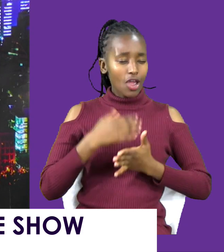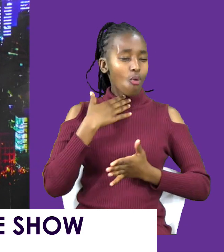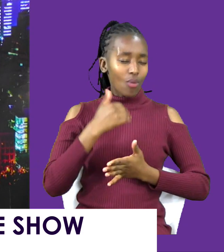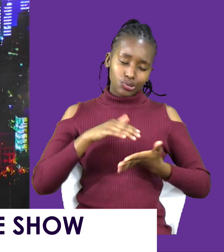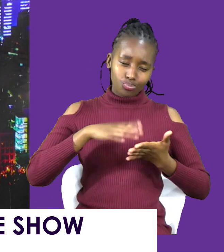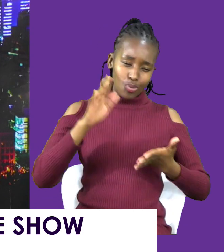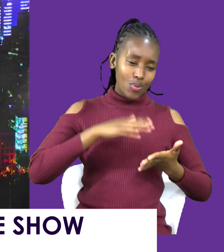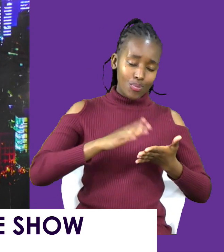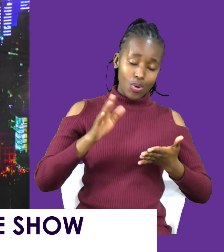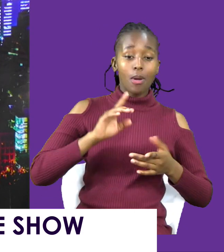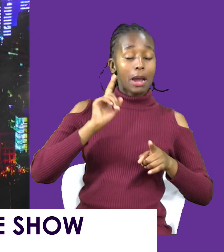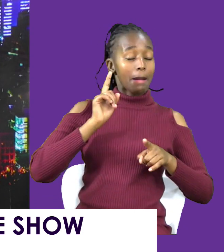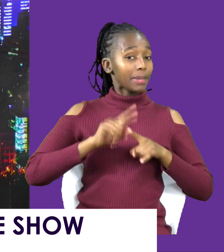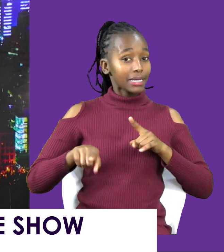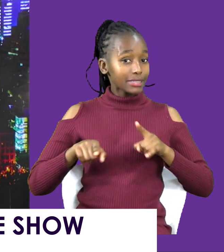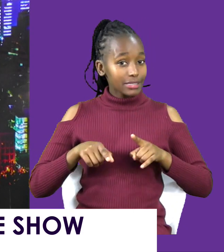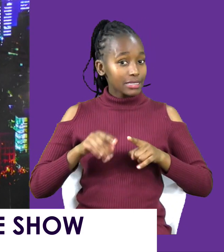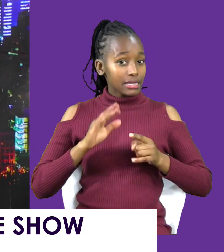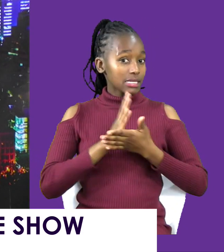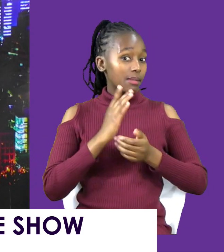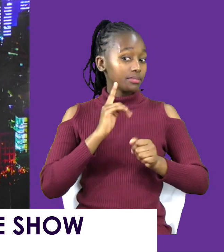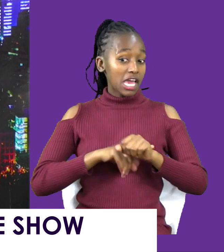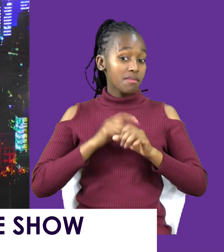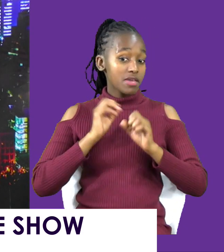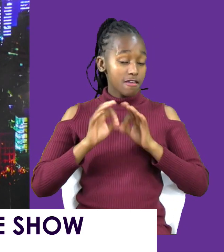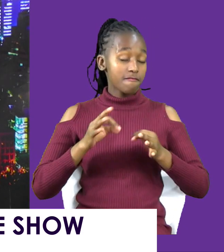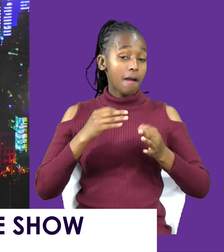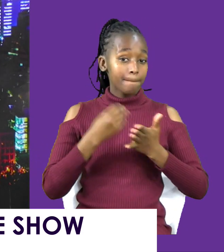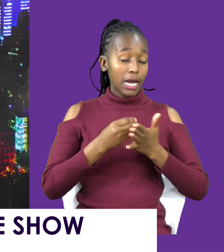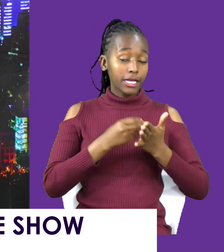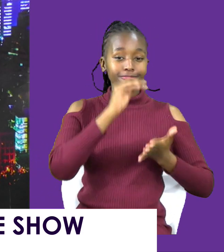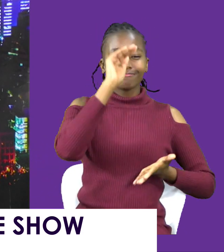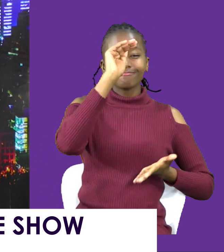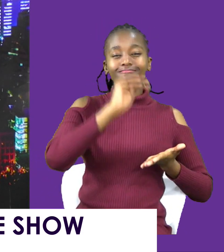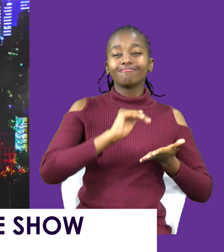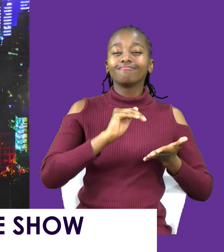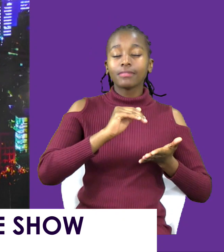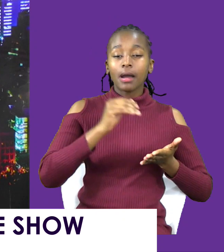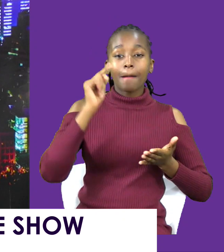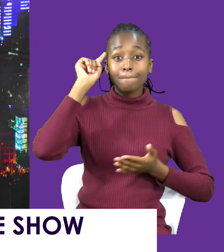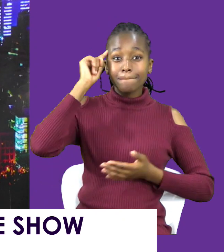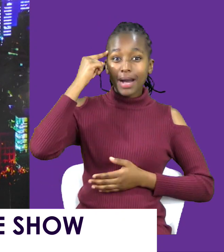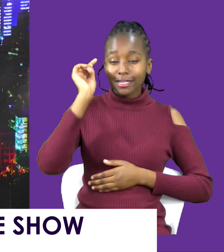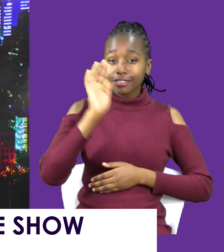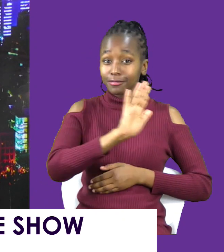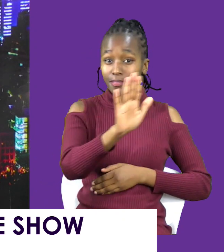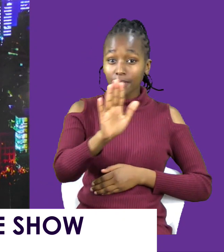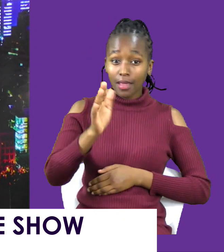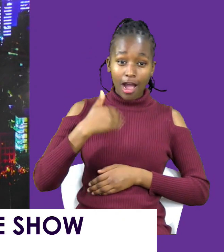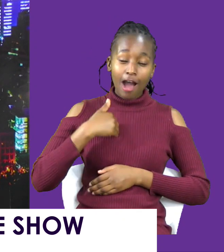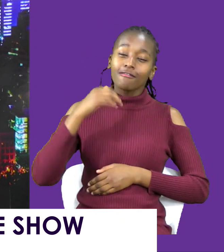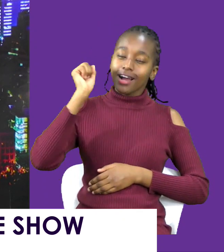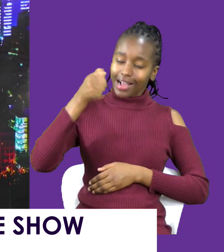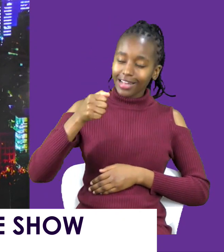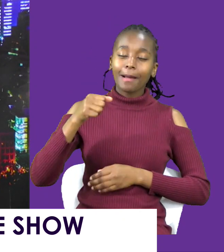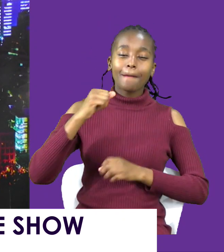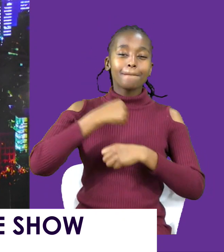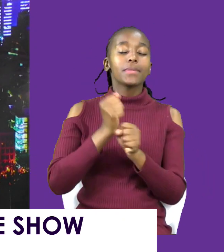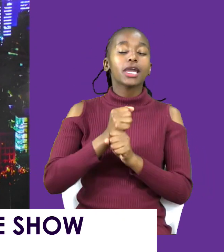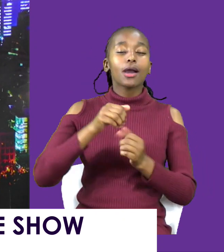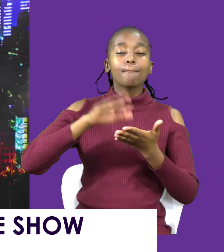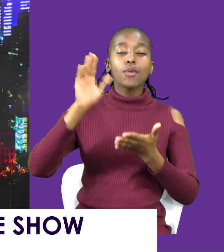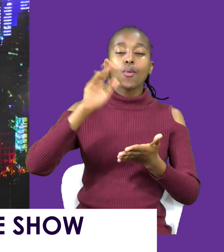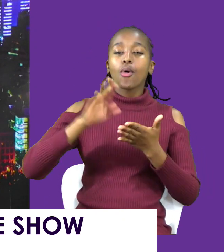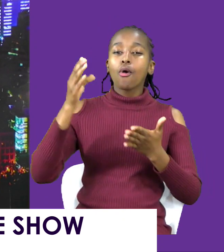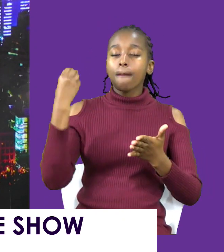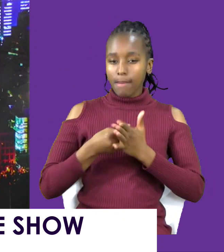gone down, remember you have your mind to make money again. You know that? Whenever you've